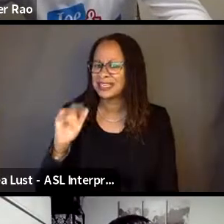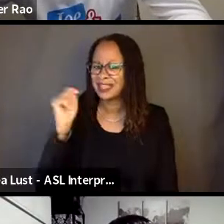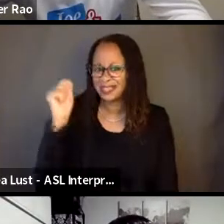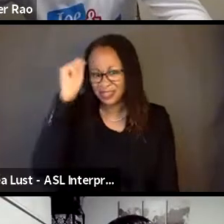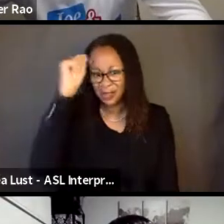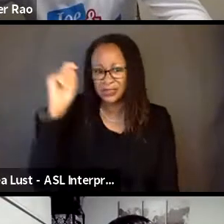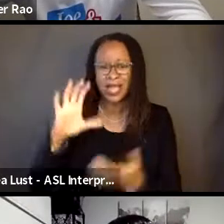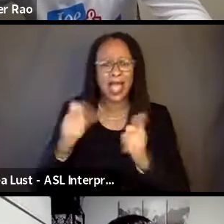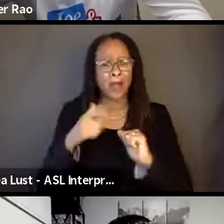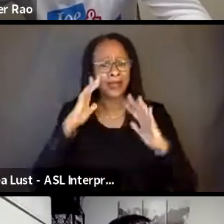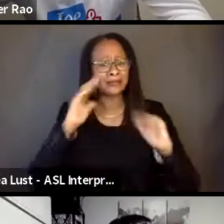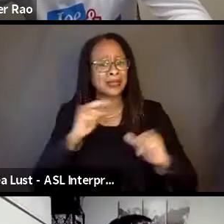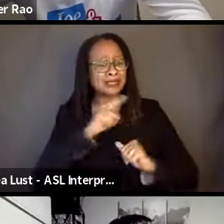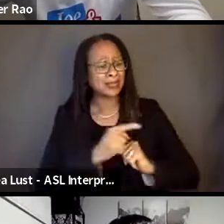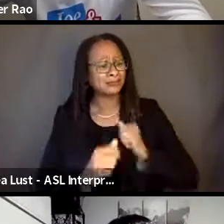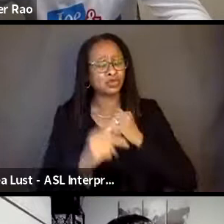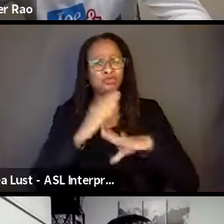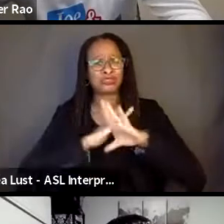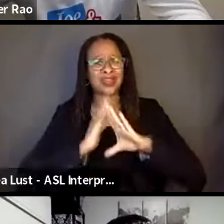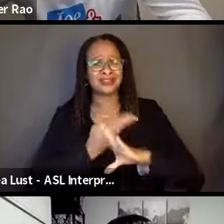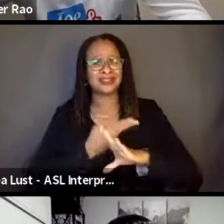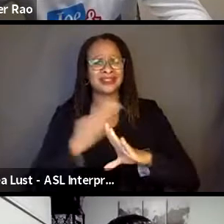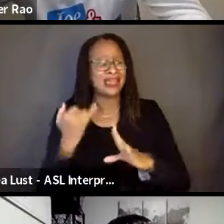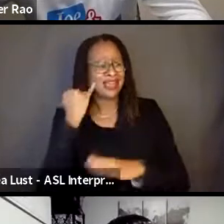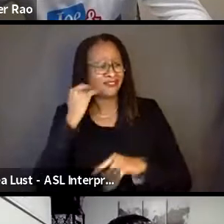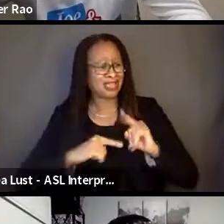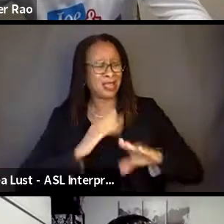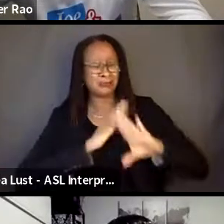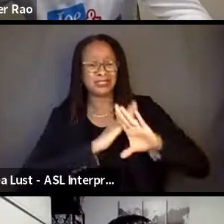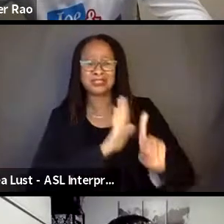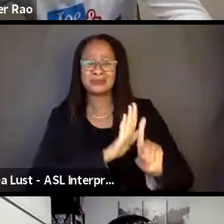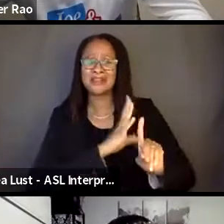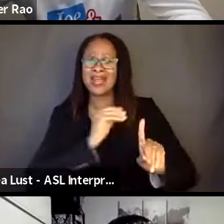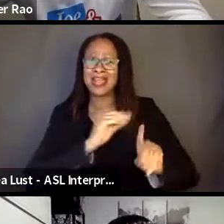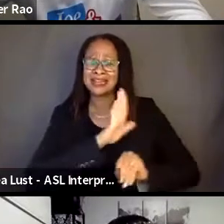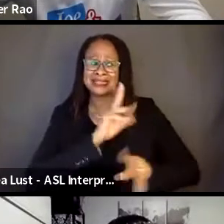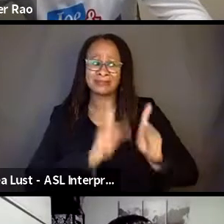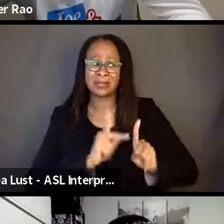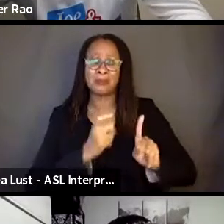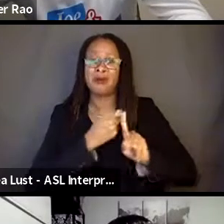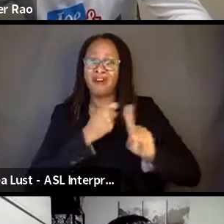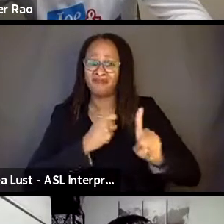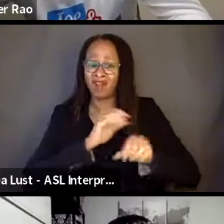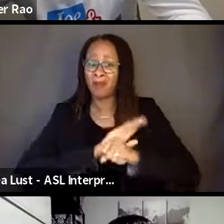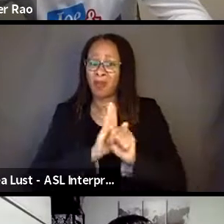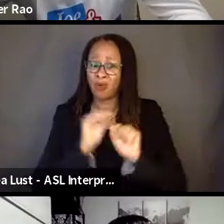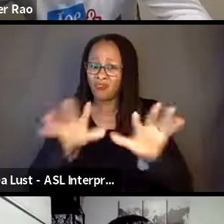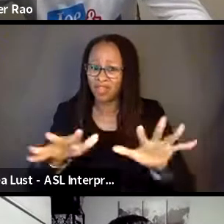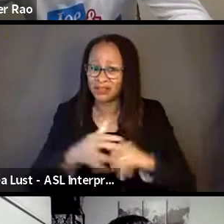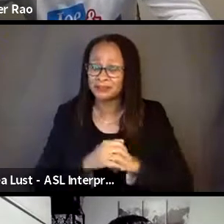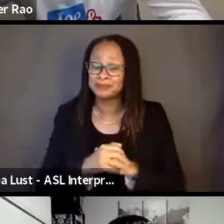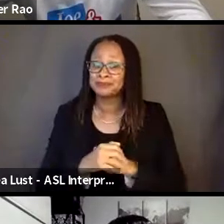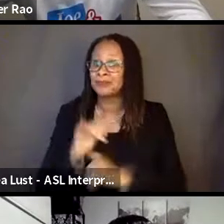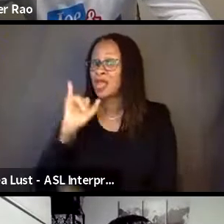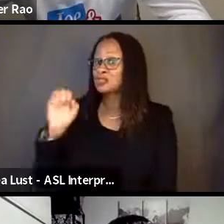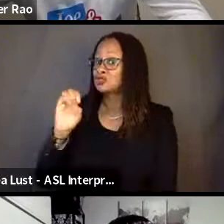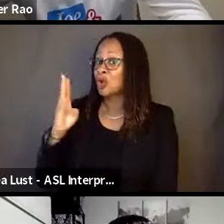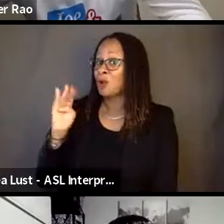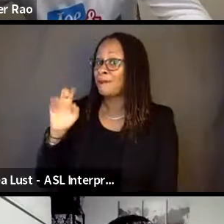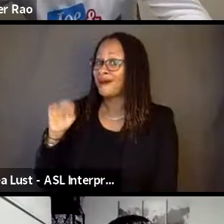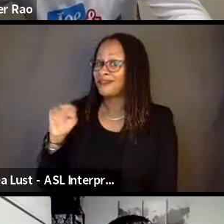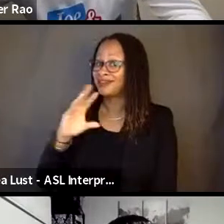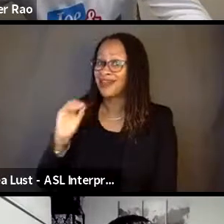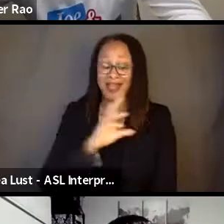protect us if he can't protect himself and his people from the virus? Joe Biden and Donald